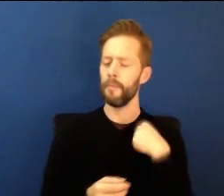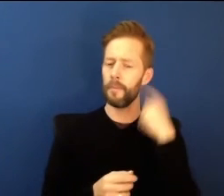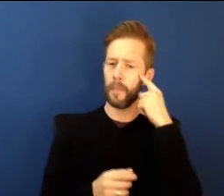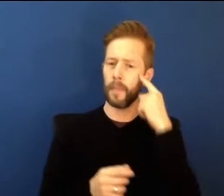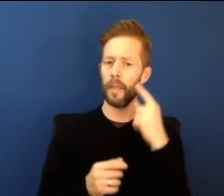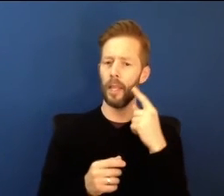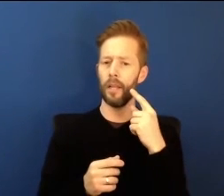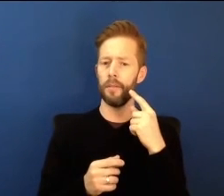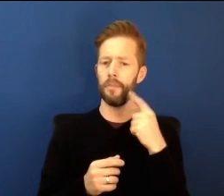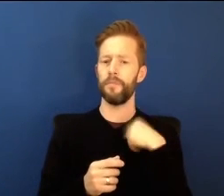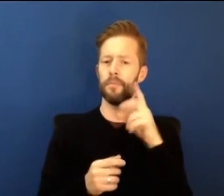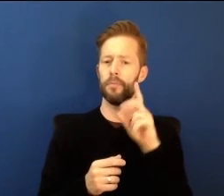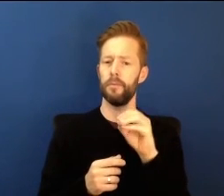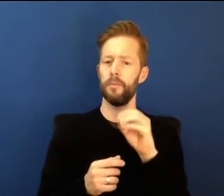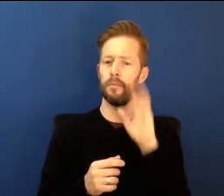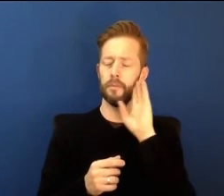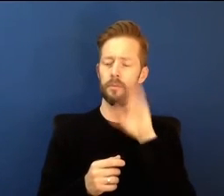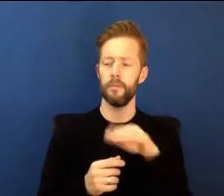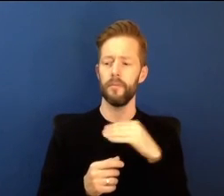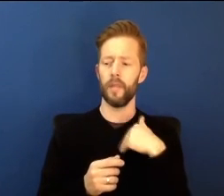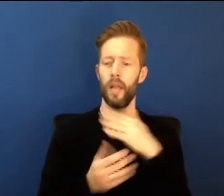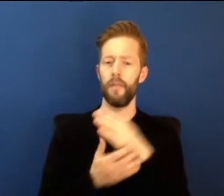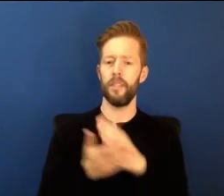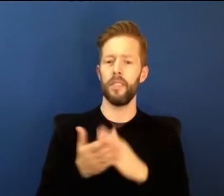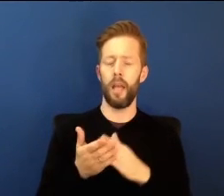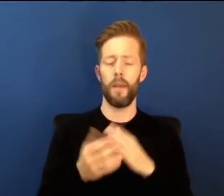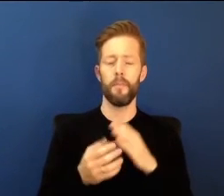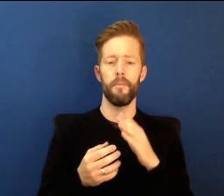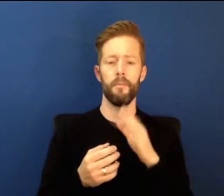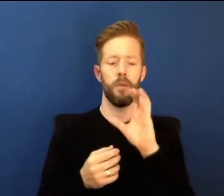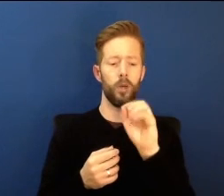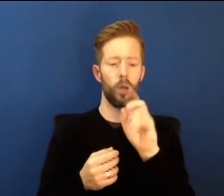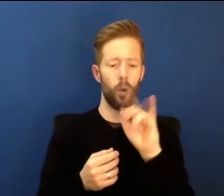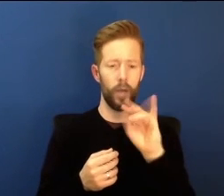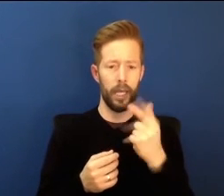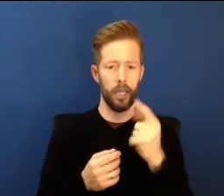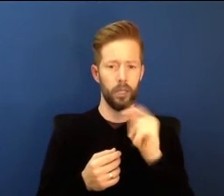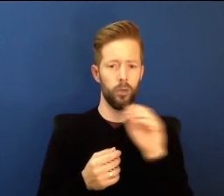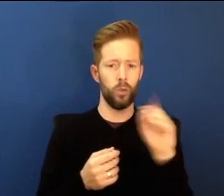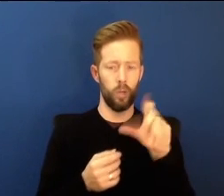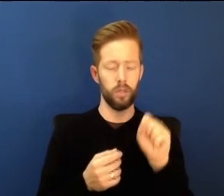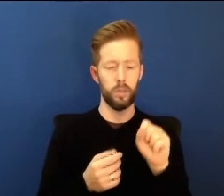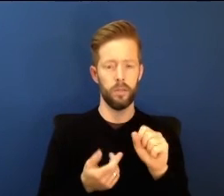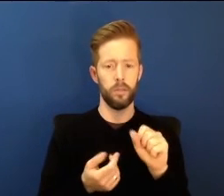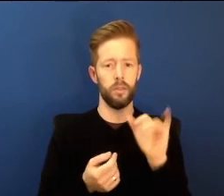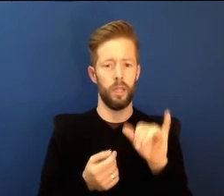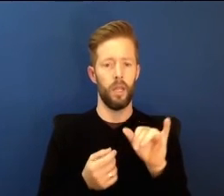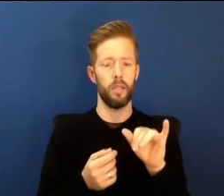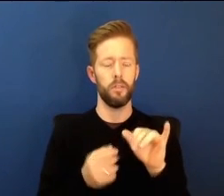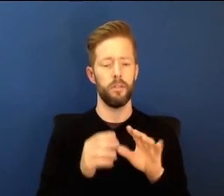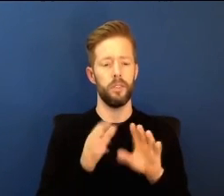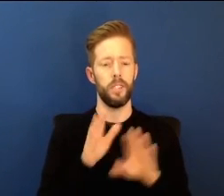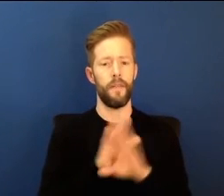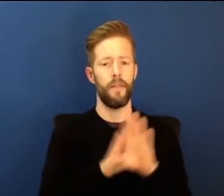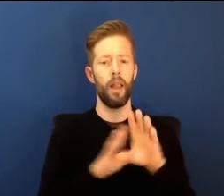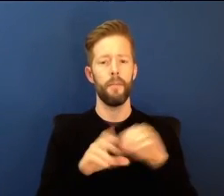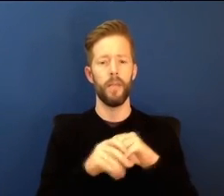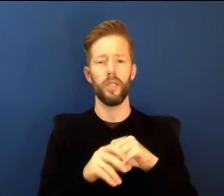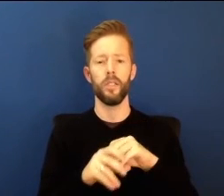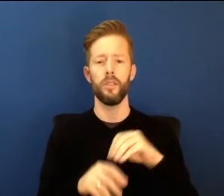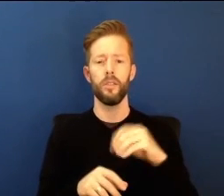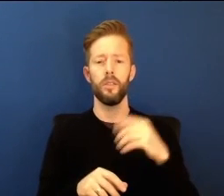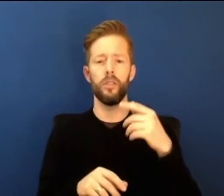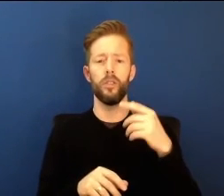And some of I do know that there are some coding tools developed by folks at